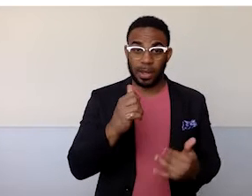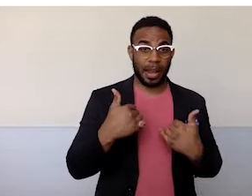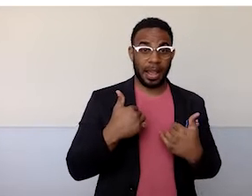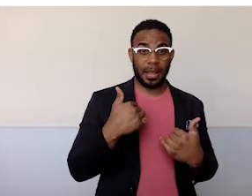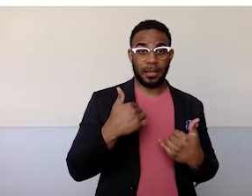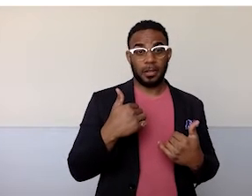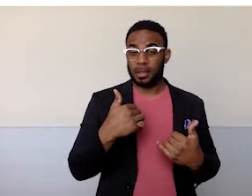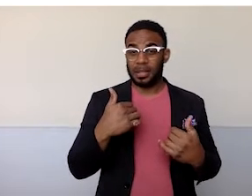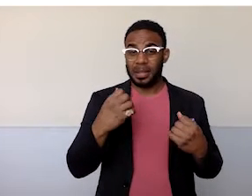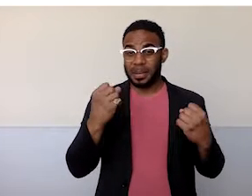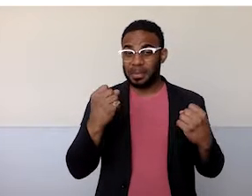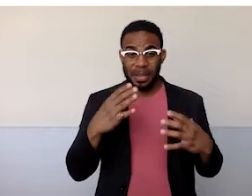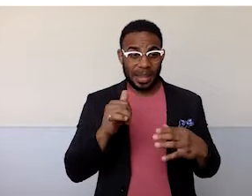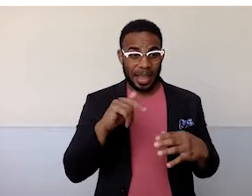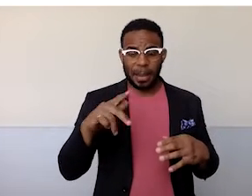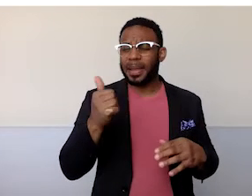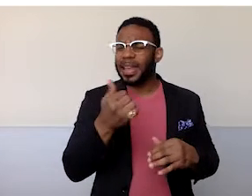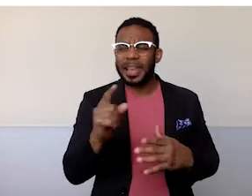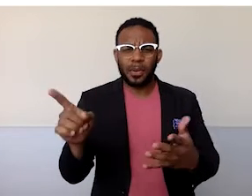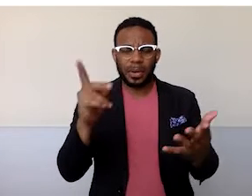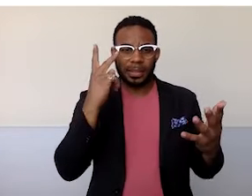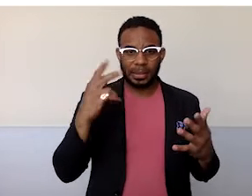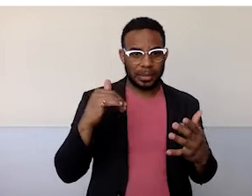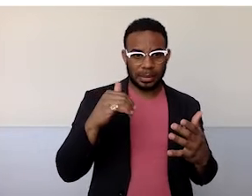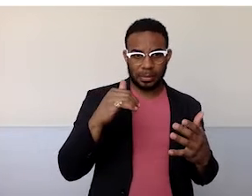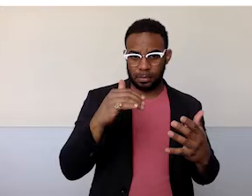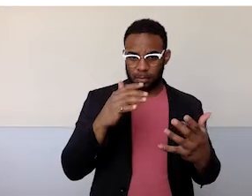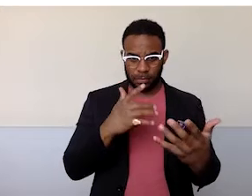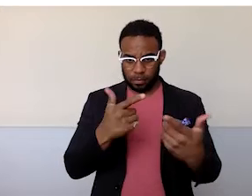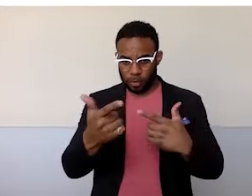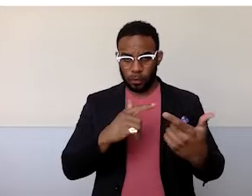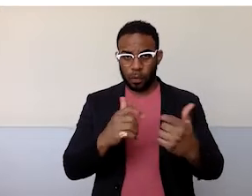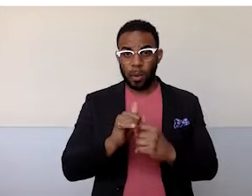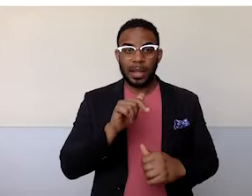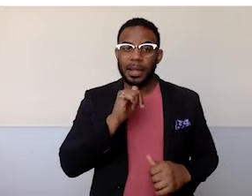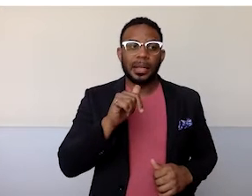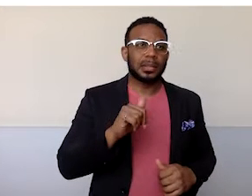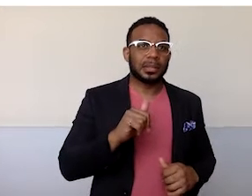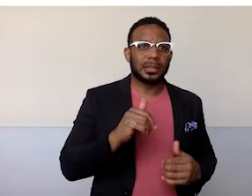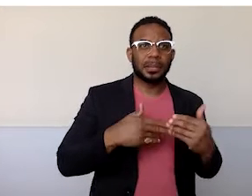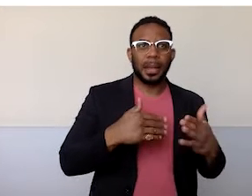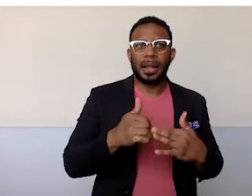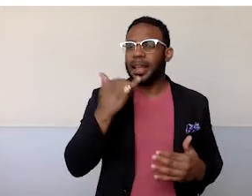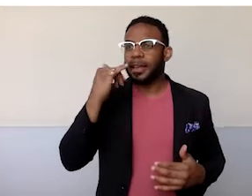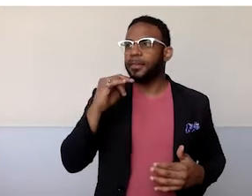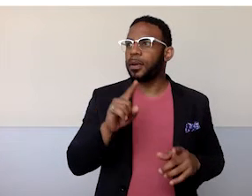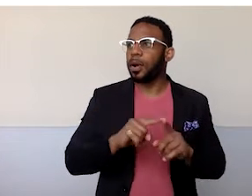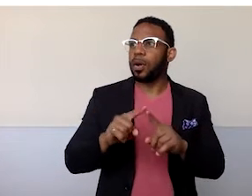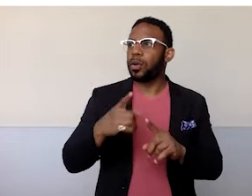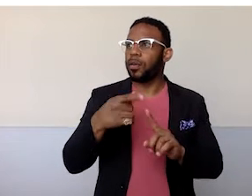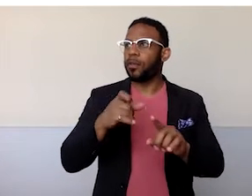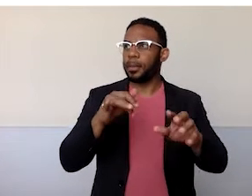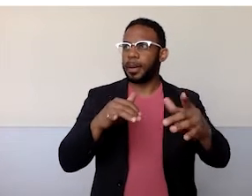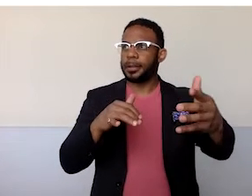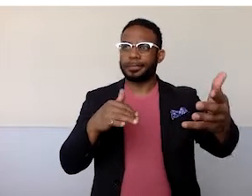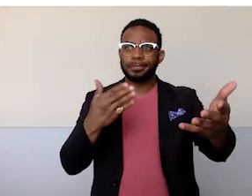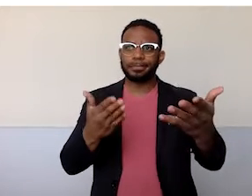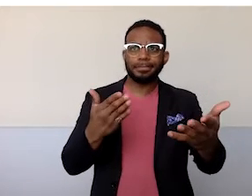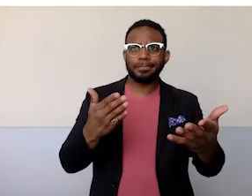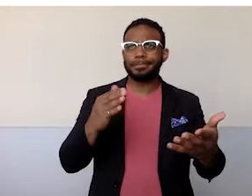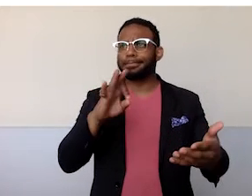as many applications anywhere and still interface with it. It doesn't matter where it's hosted. So if you host your front end maybe